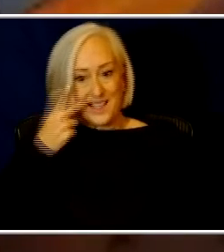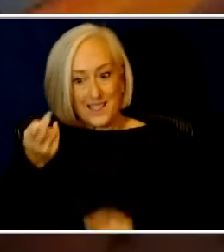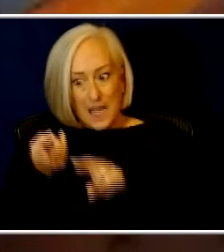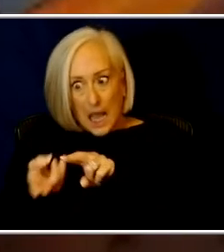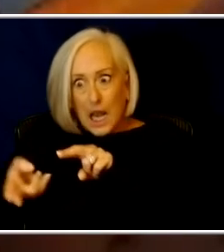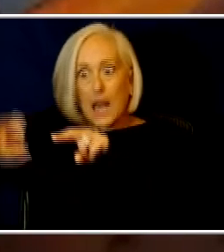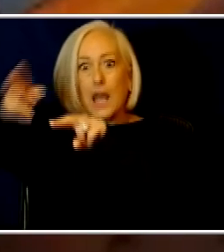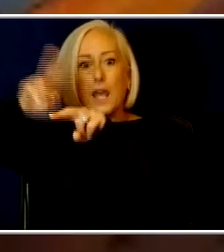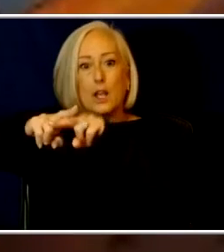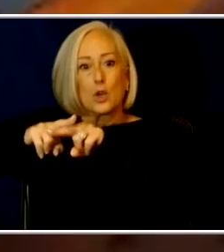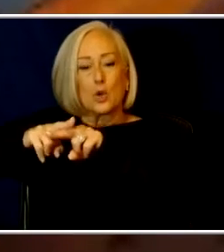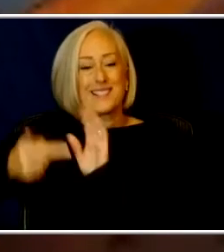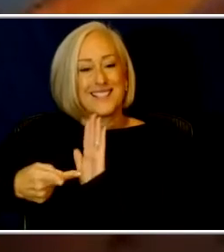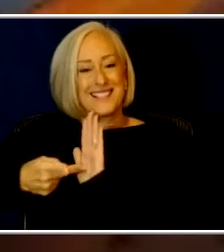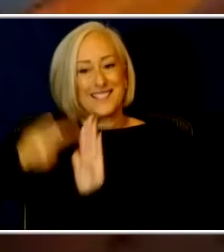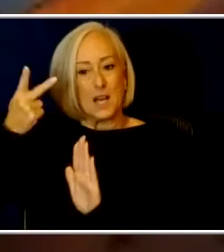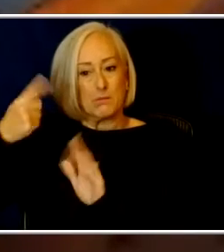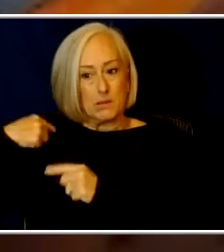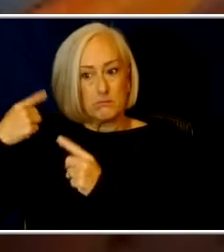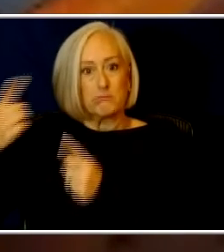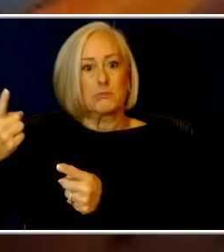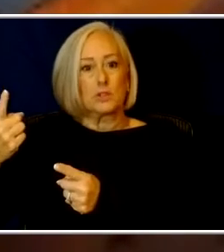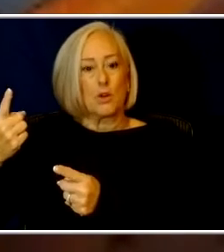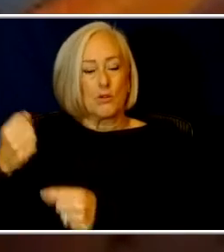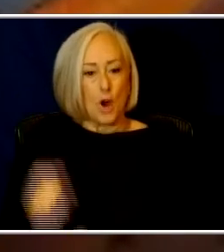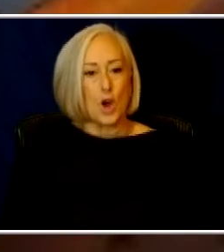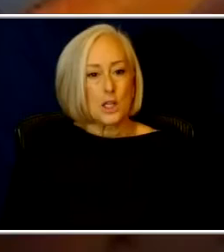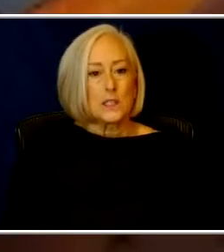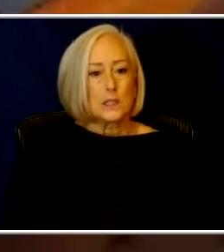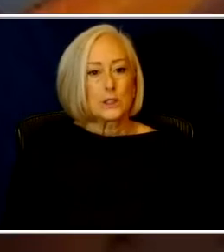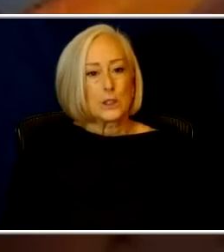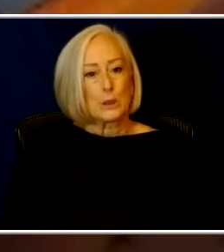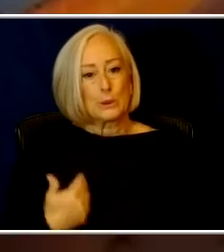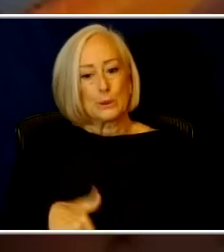the dominant variant there compared to here.